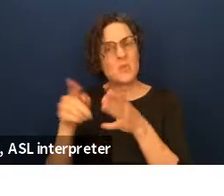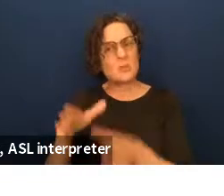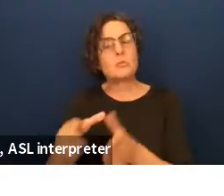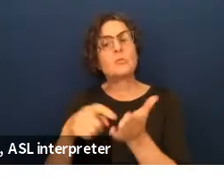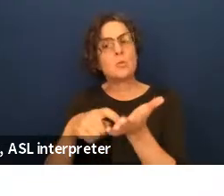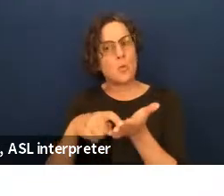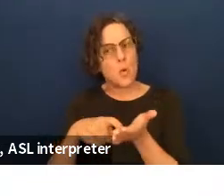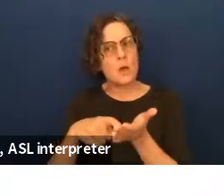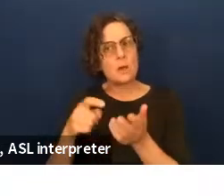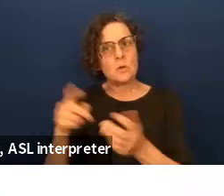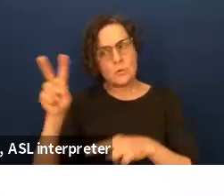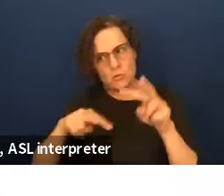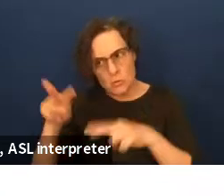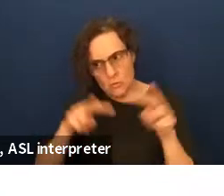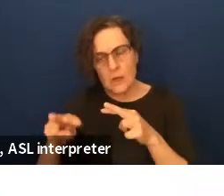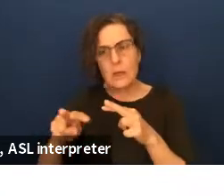required to survey, take samples,